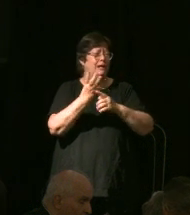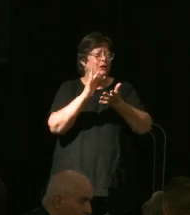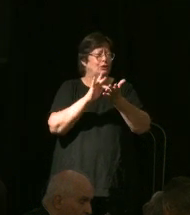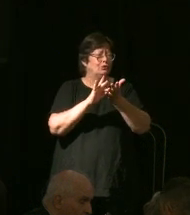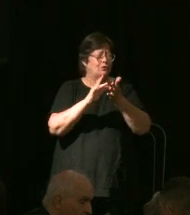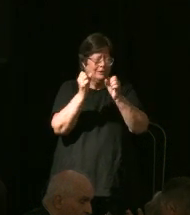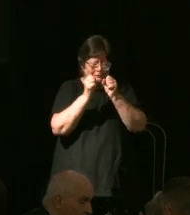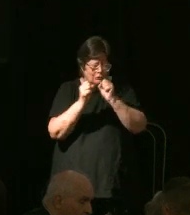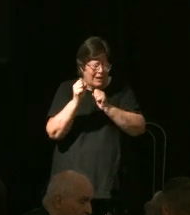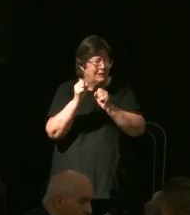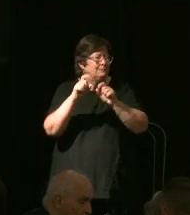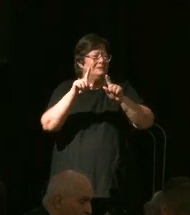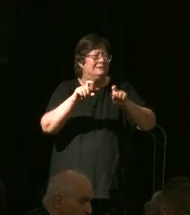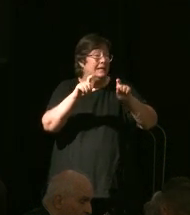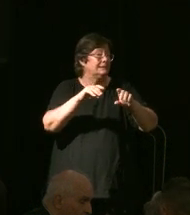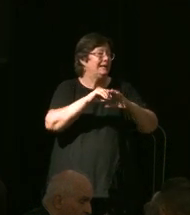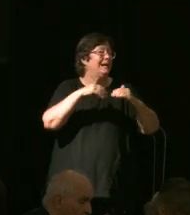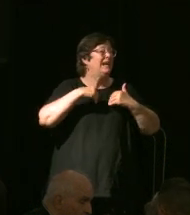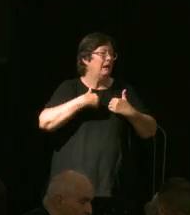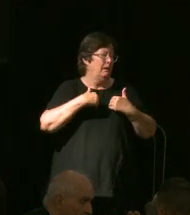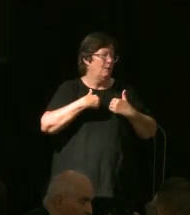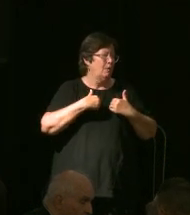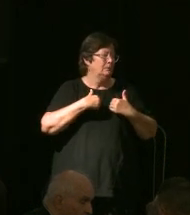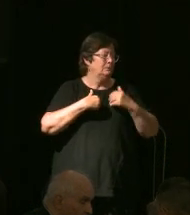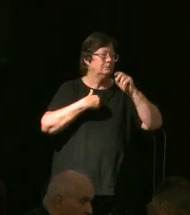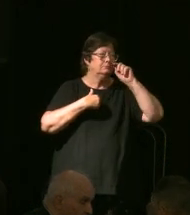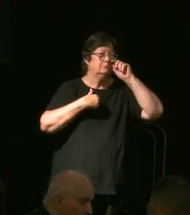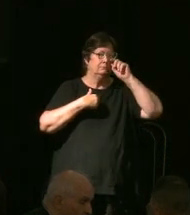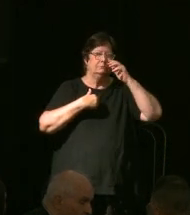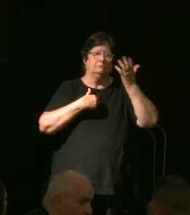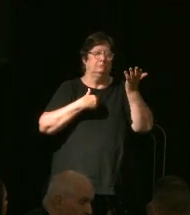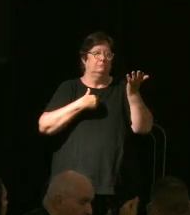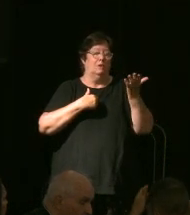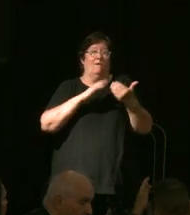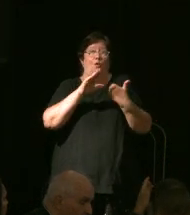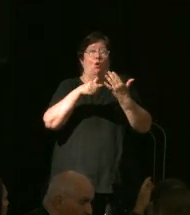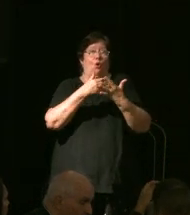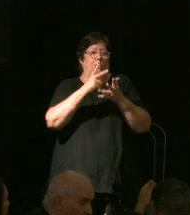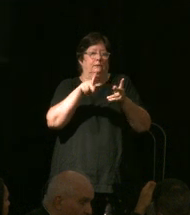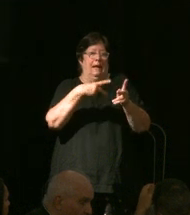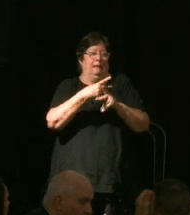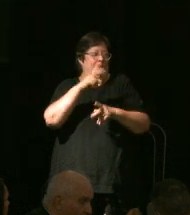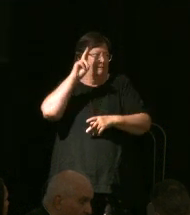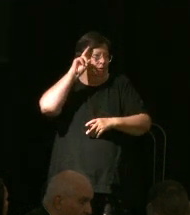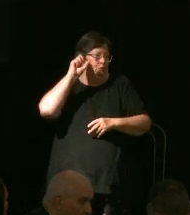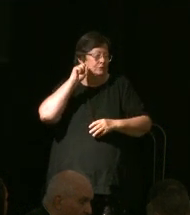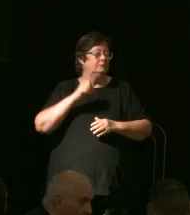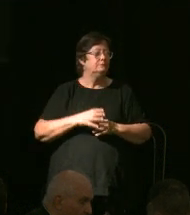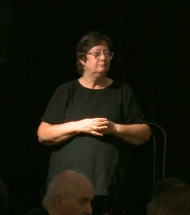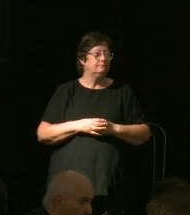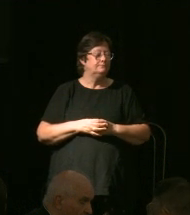being tested in animal models of almost all the Usher types.